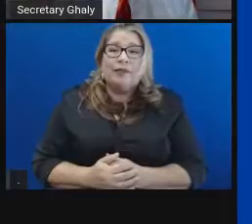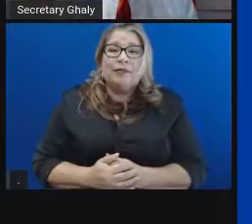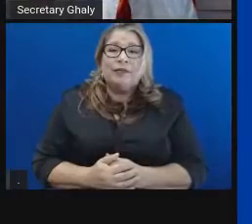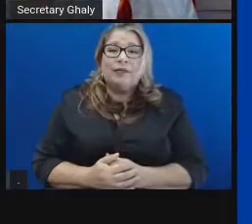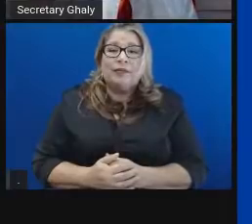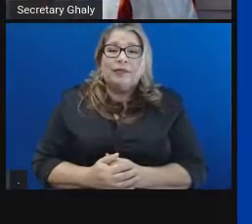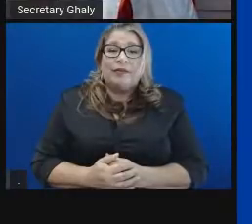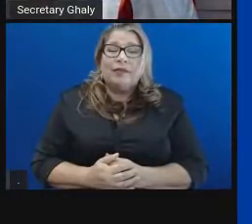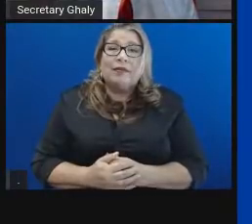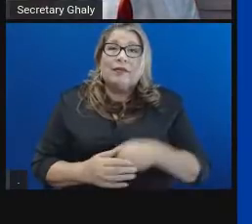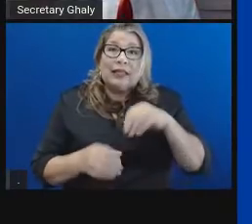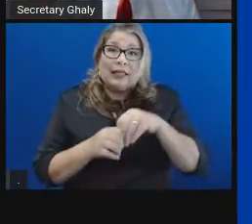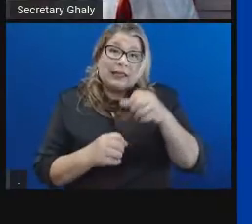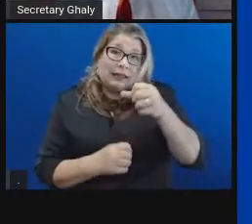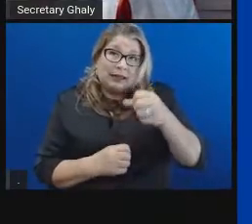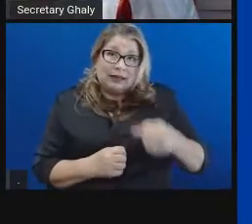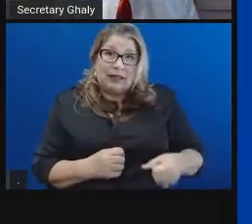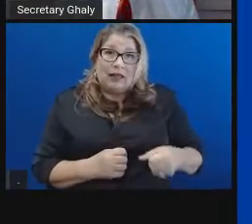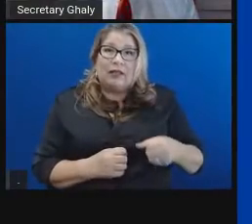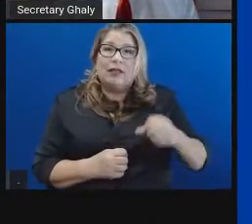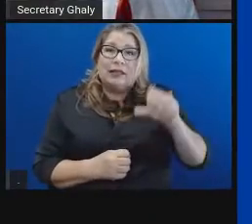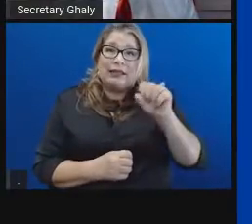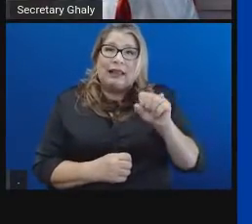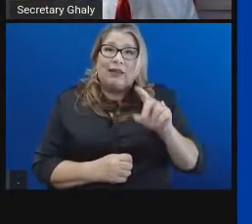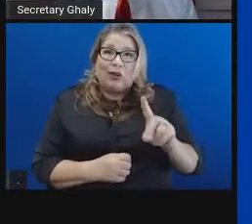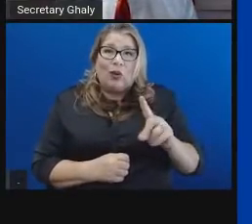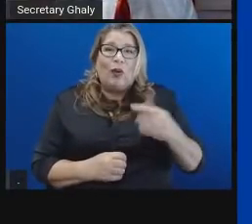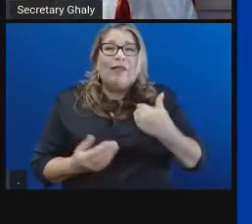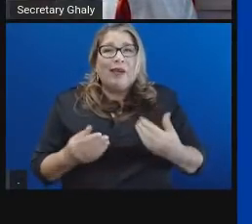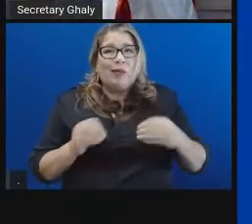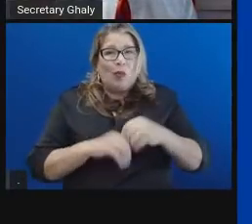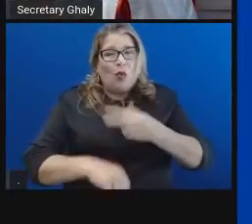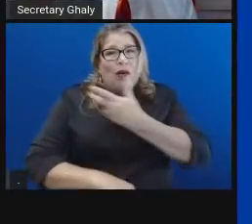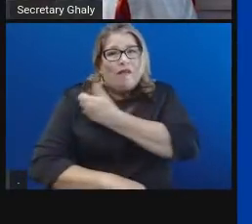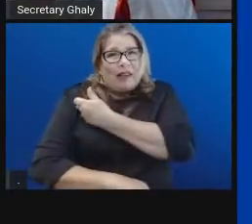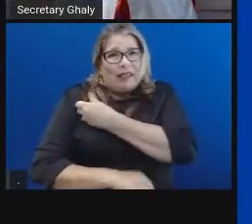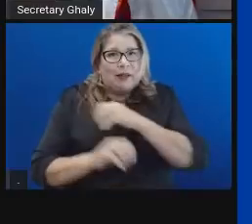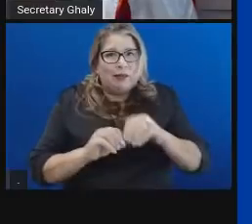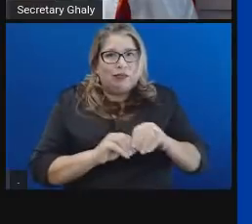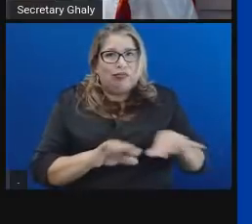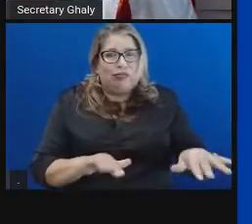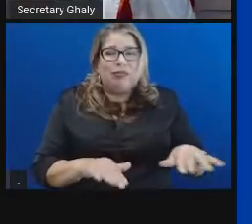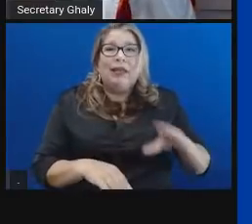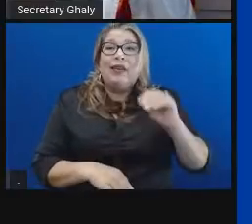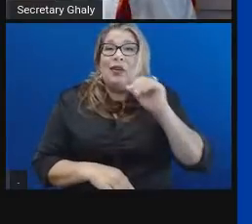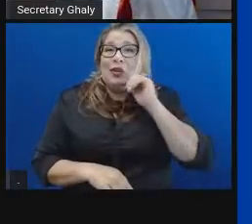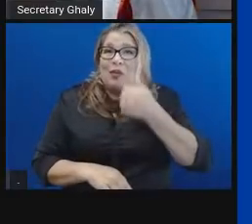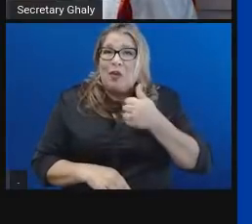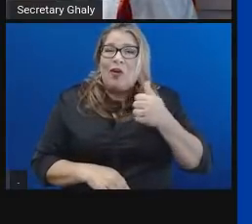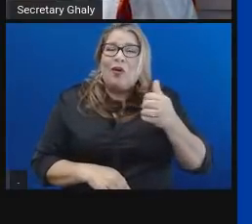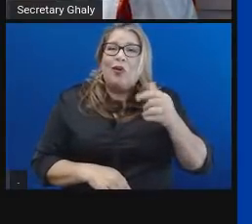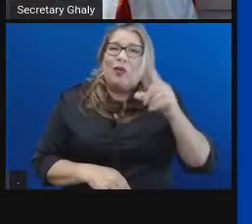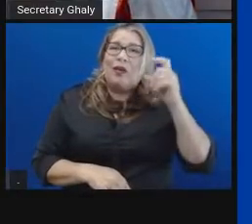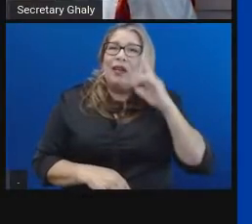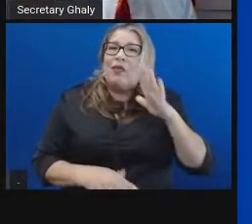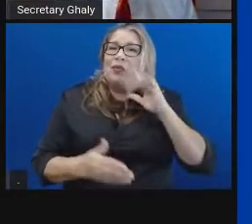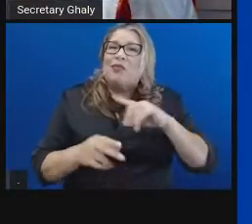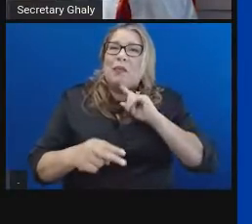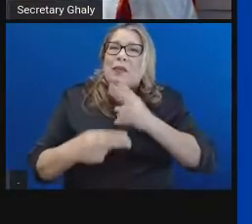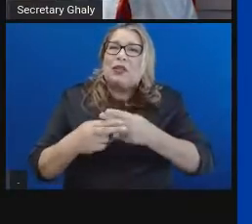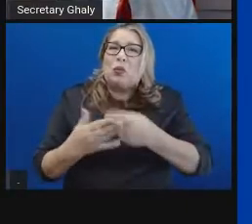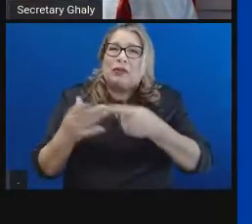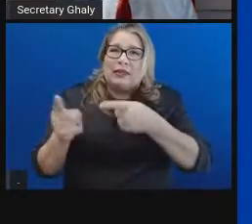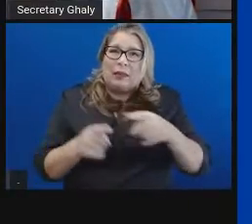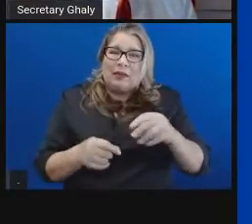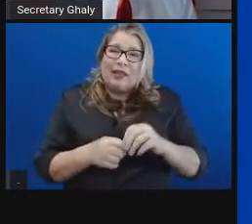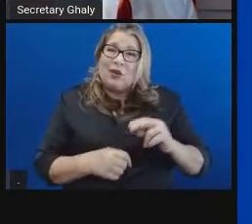far southern part of the state in San Diego, and more to come tomorrow with the governor in the northern part of the state, and many more